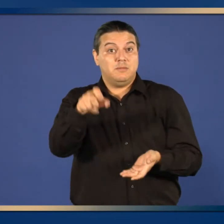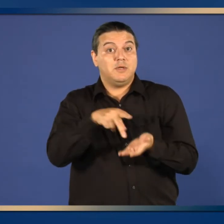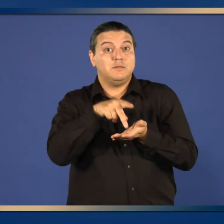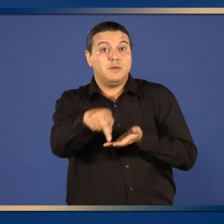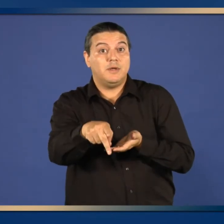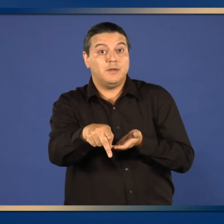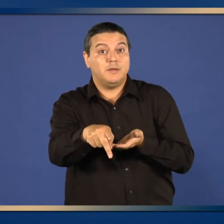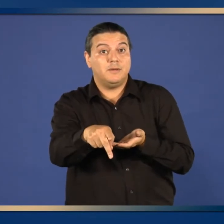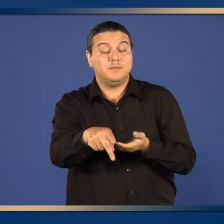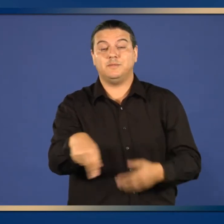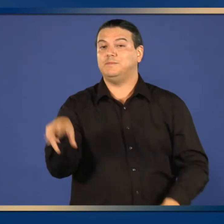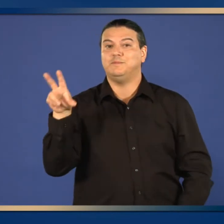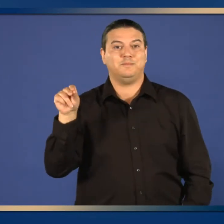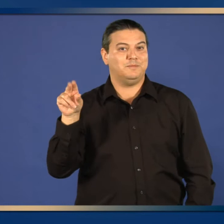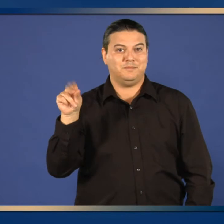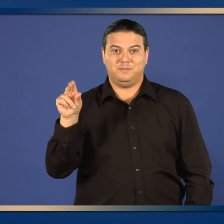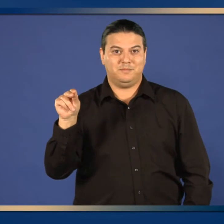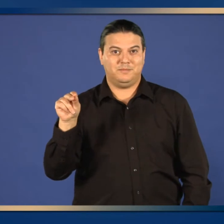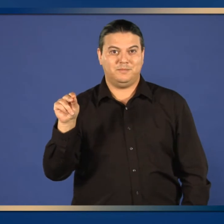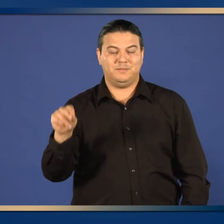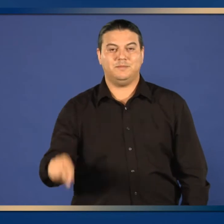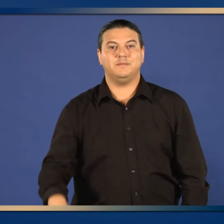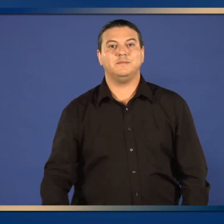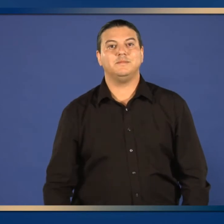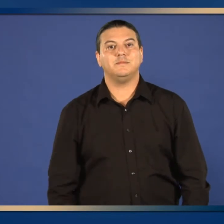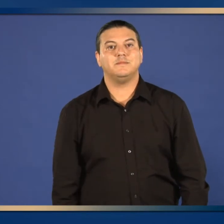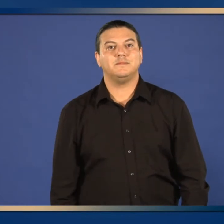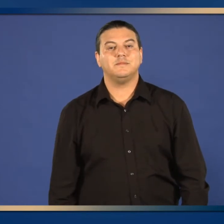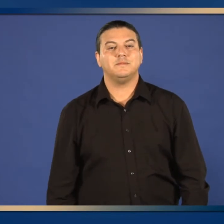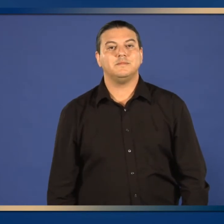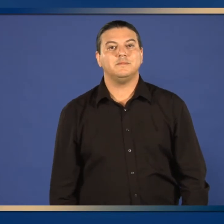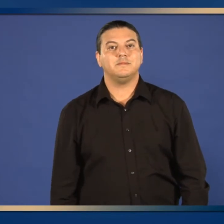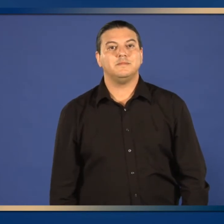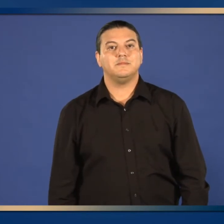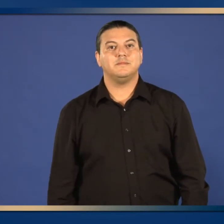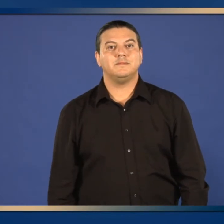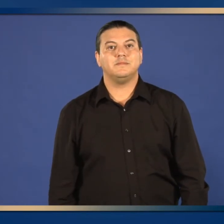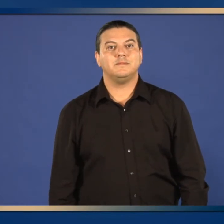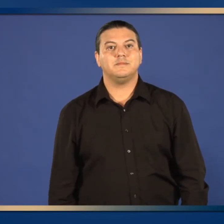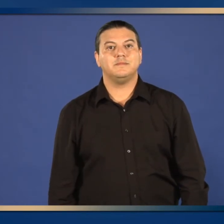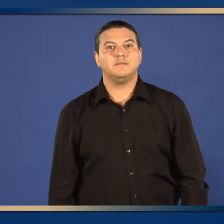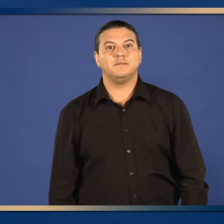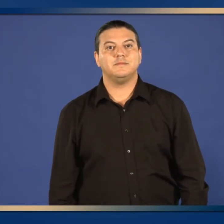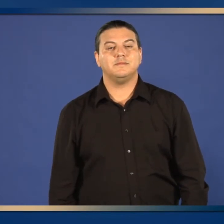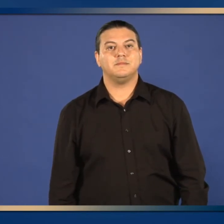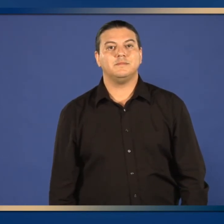this dispensing site do not require any payment from you.